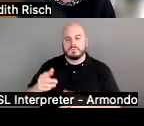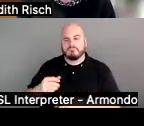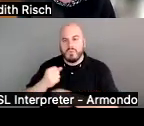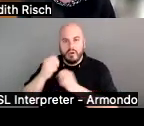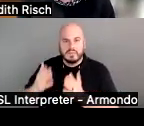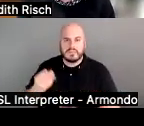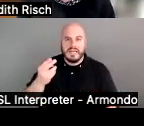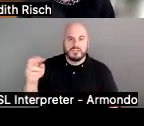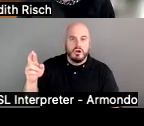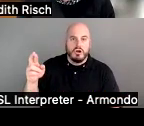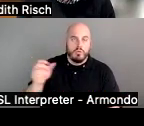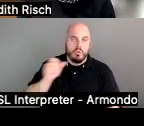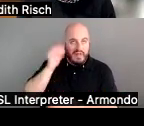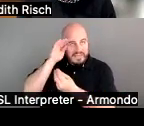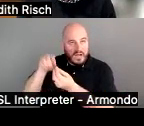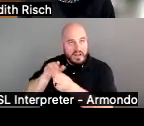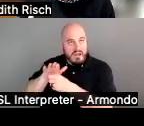we're not thinking about very much.